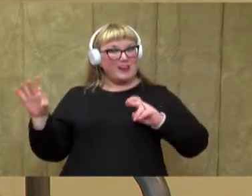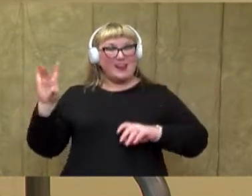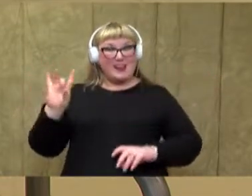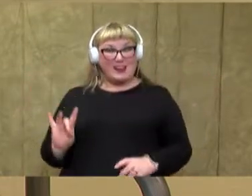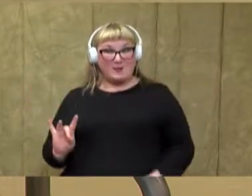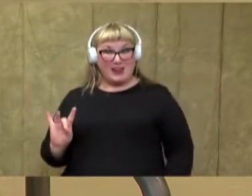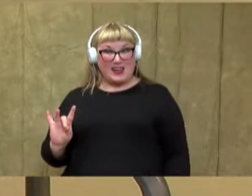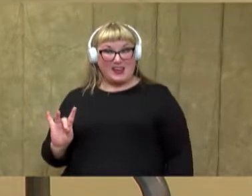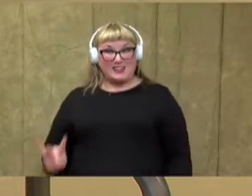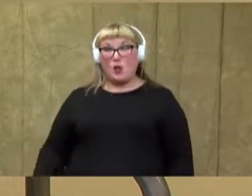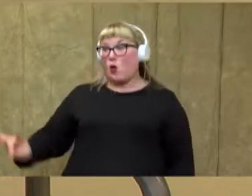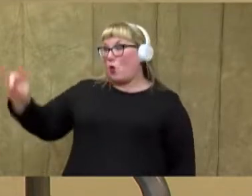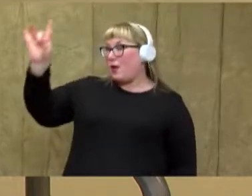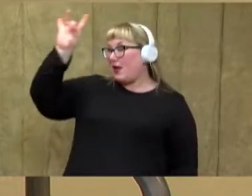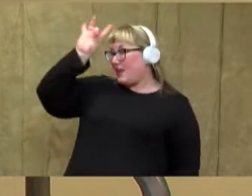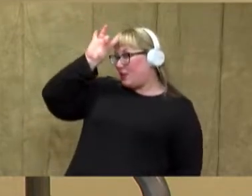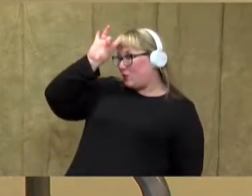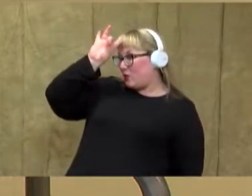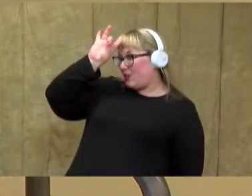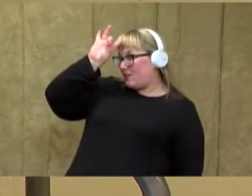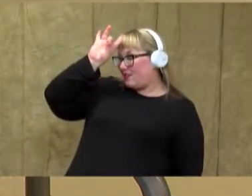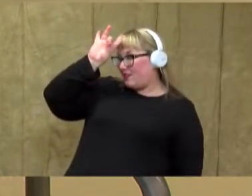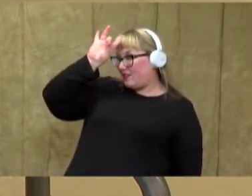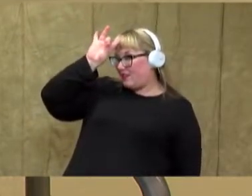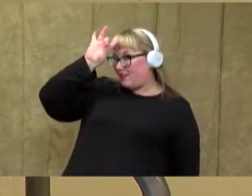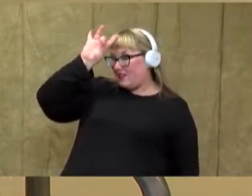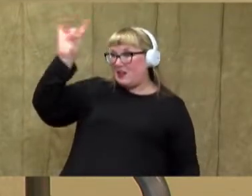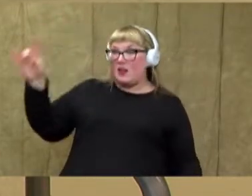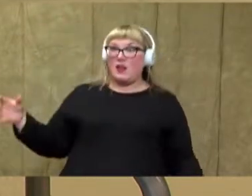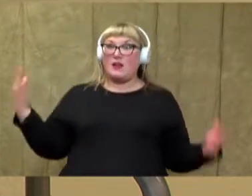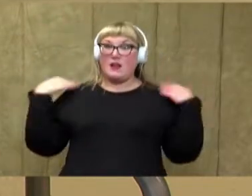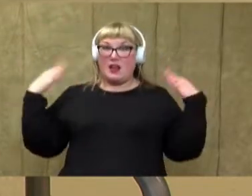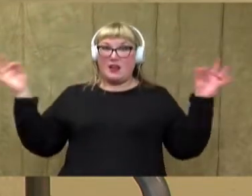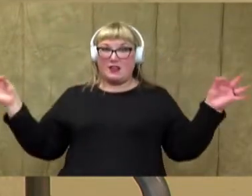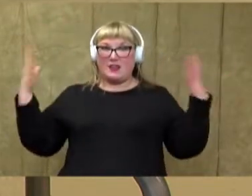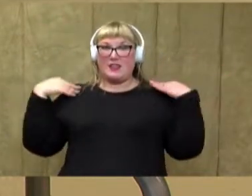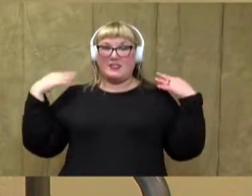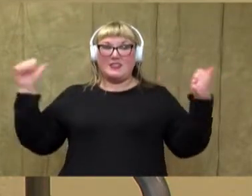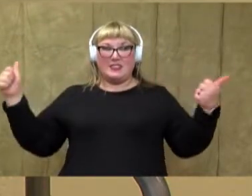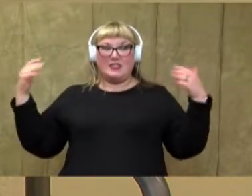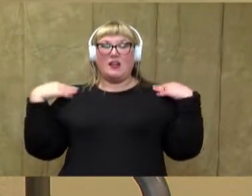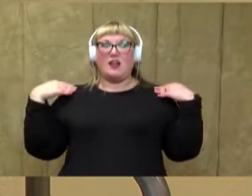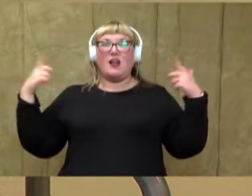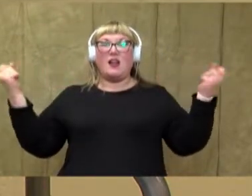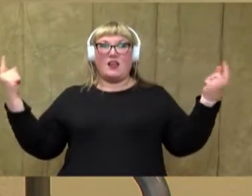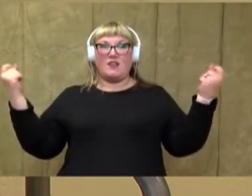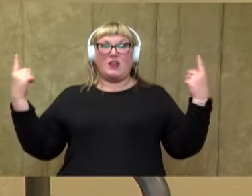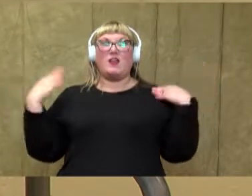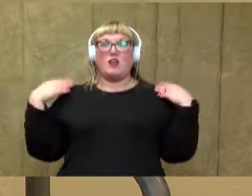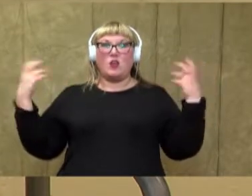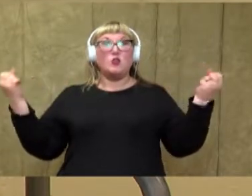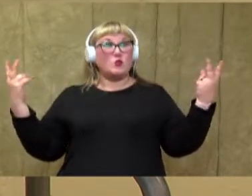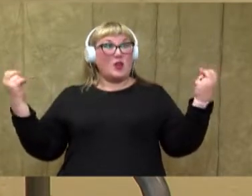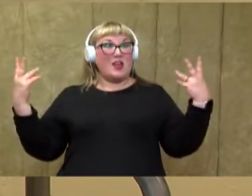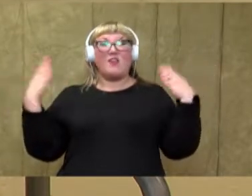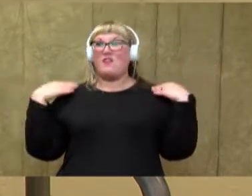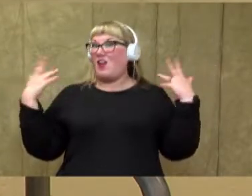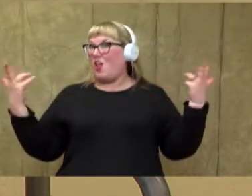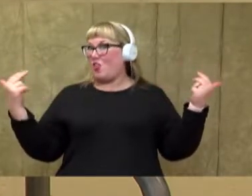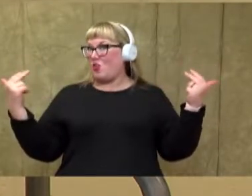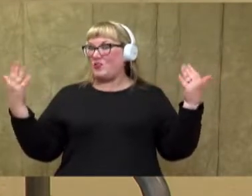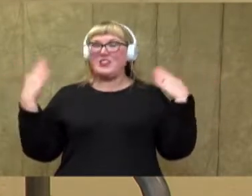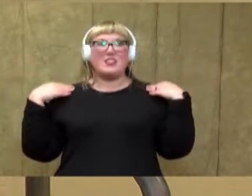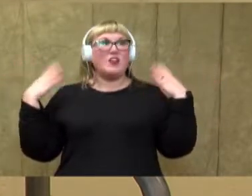Okay pick up eight put eight in your head. Eight, nine, 10, 11, 12,